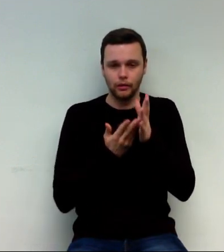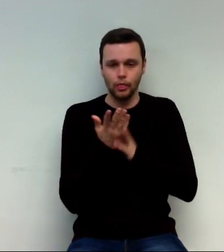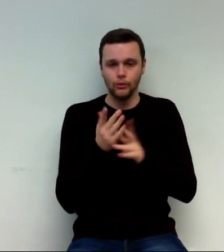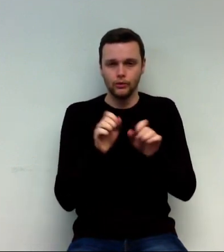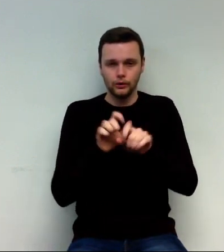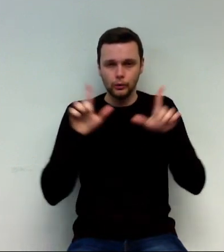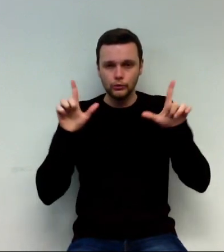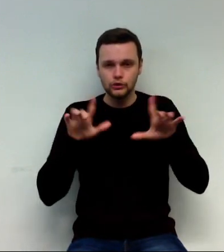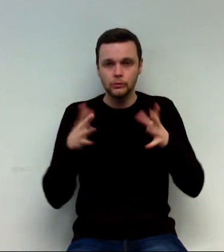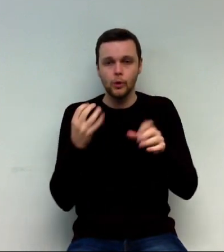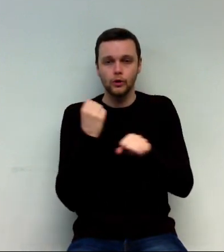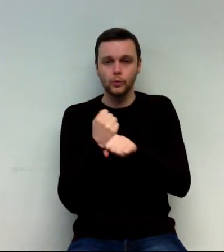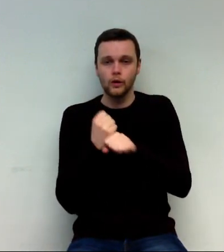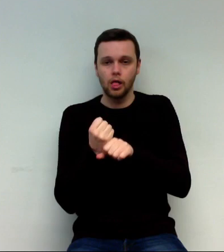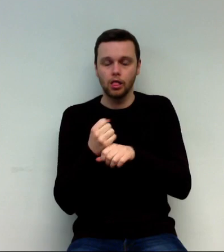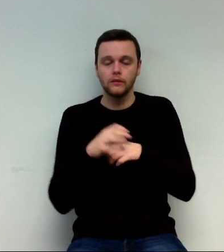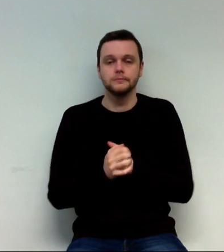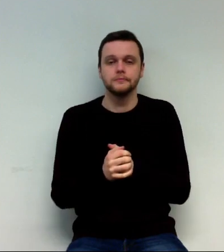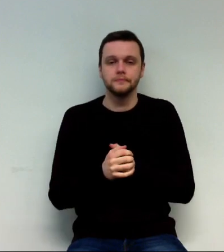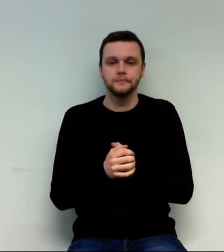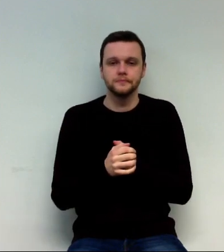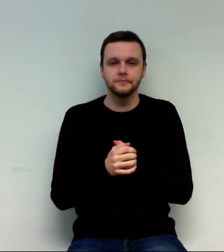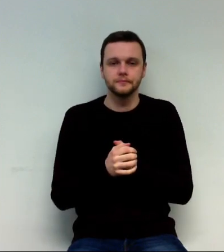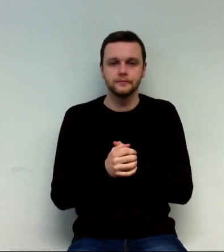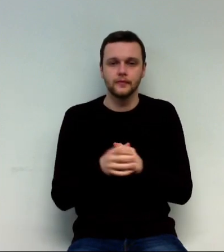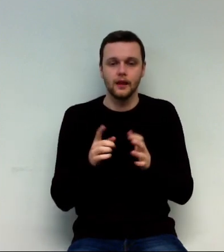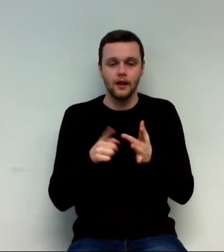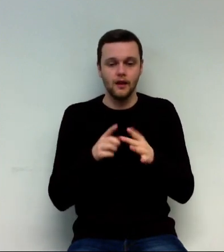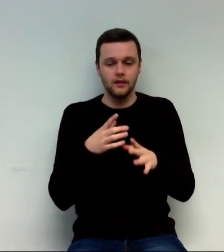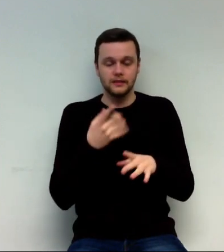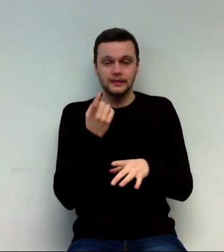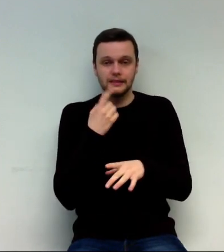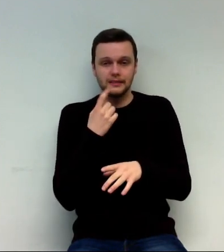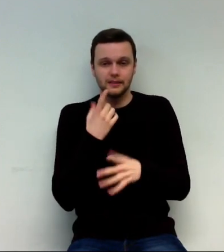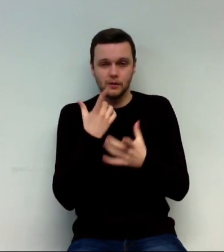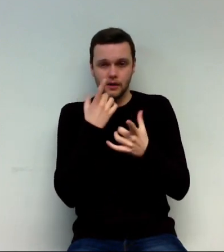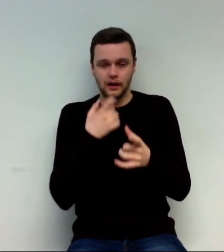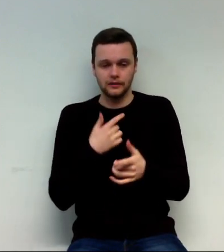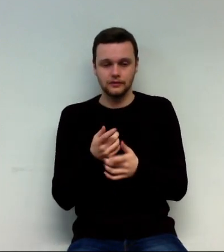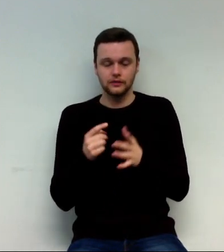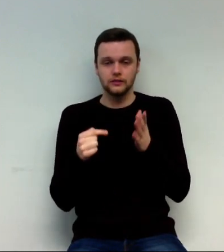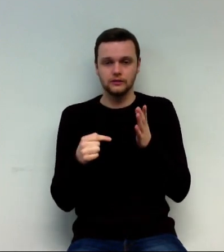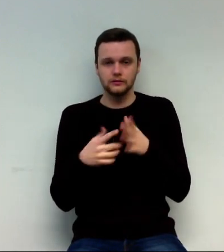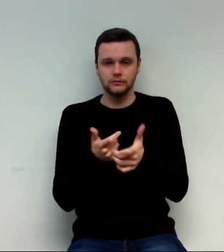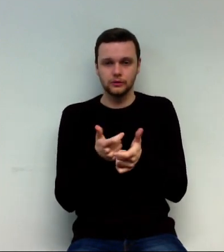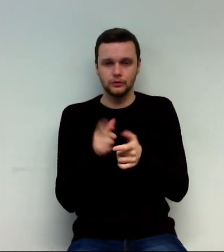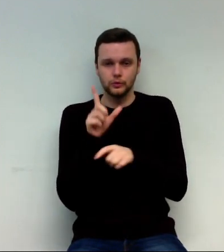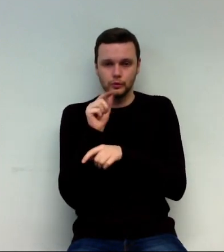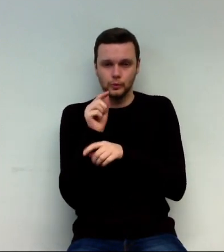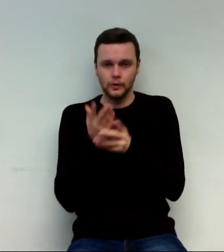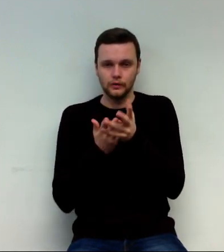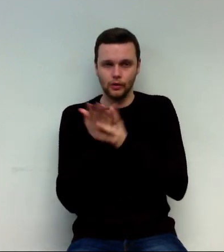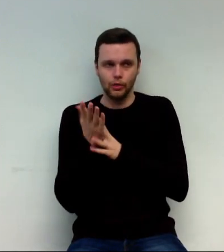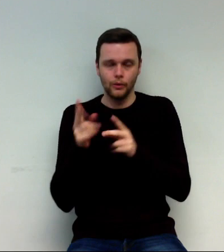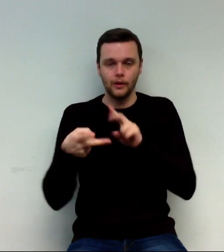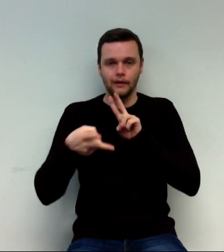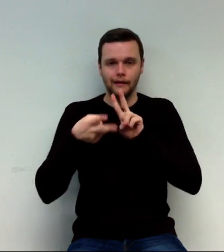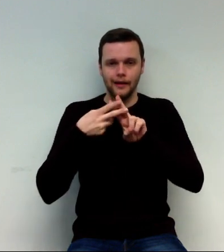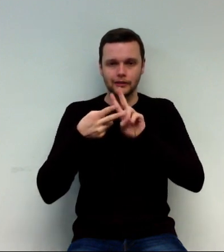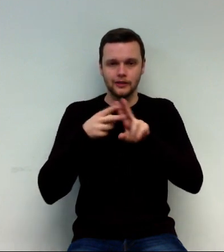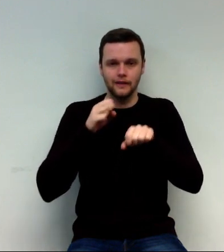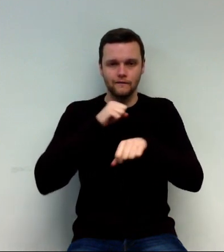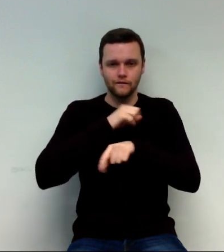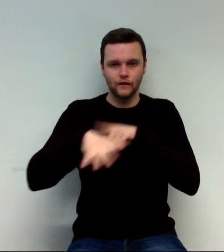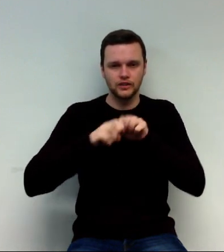account. But if you prefer, or it's just easier for you to get to, you can also tweet us using the hashtag FringeCast or mentioning